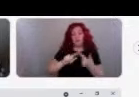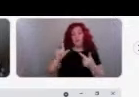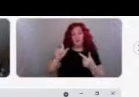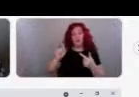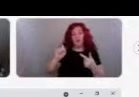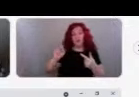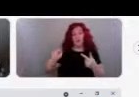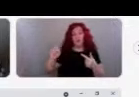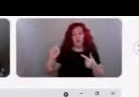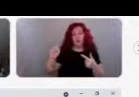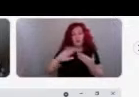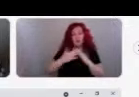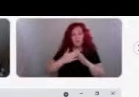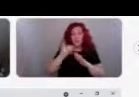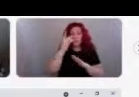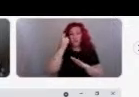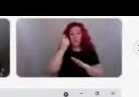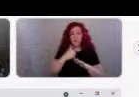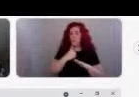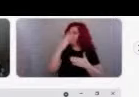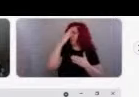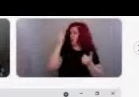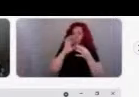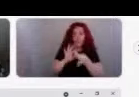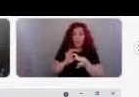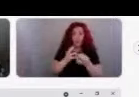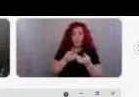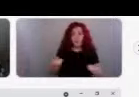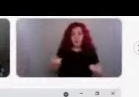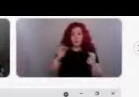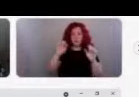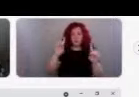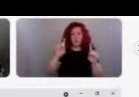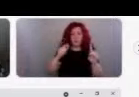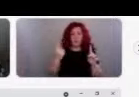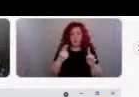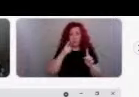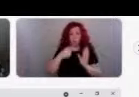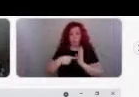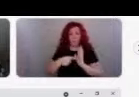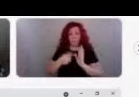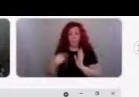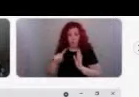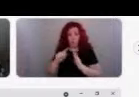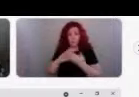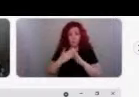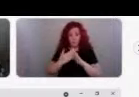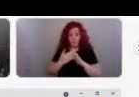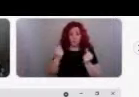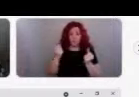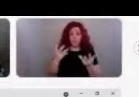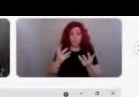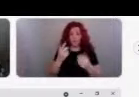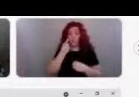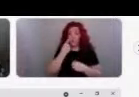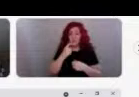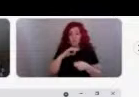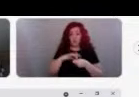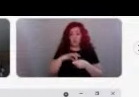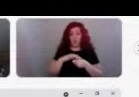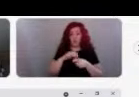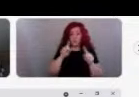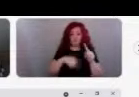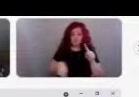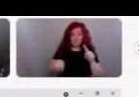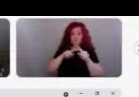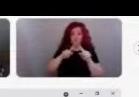when it comes to resources and education as someone who represents that communities and and multiple uh recent election cycles having to go to these